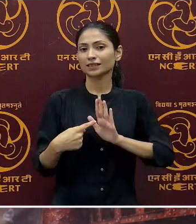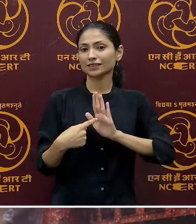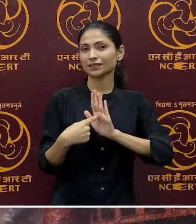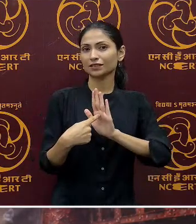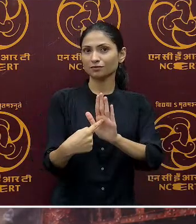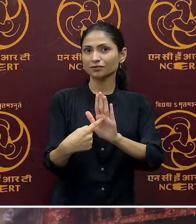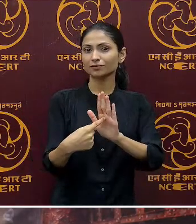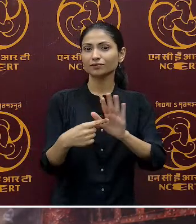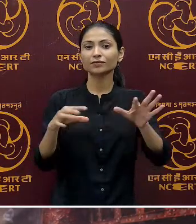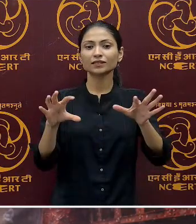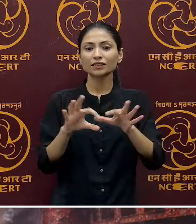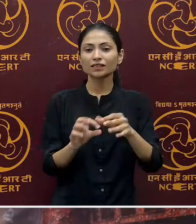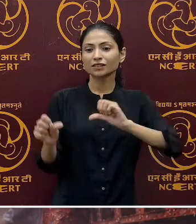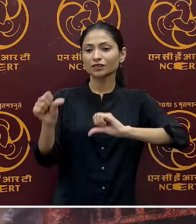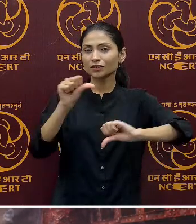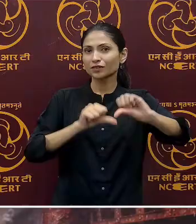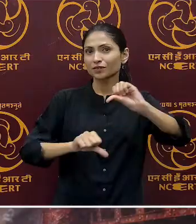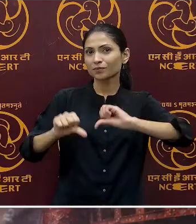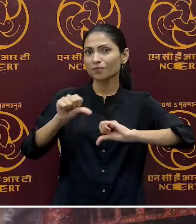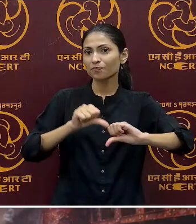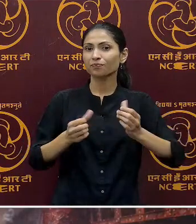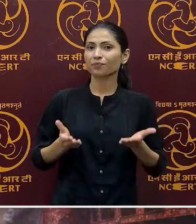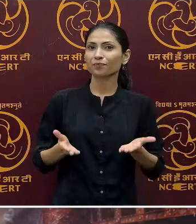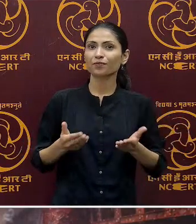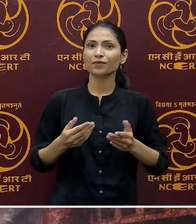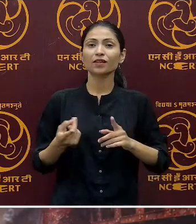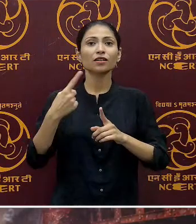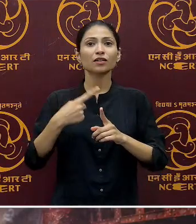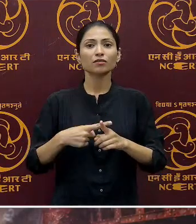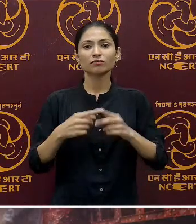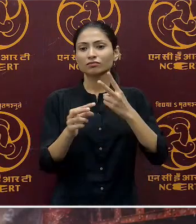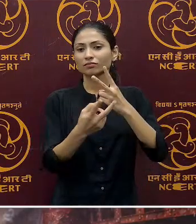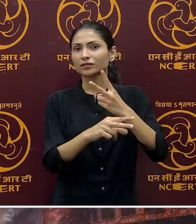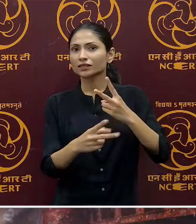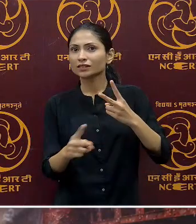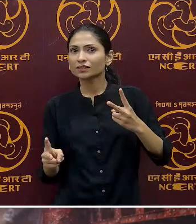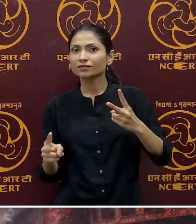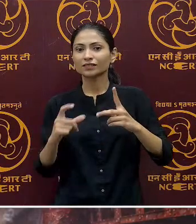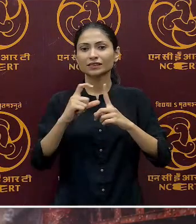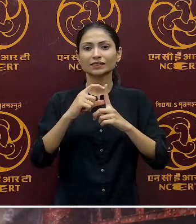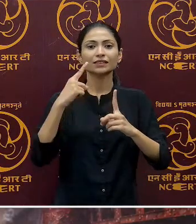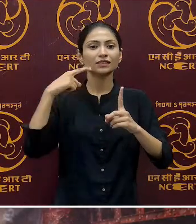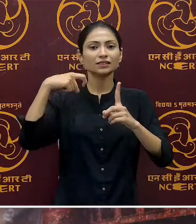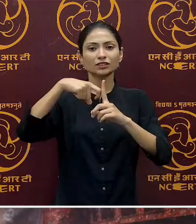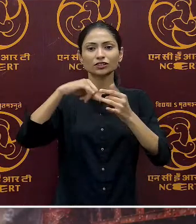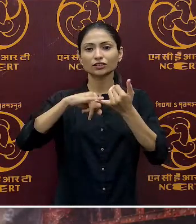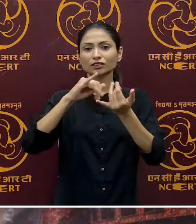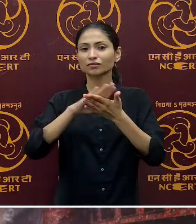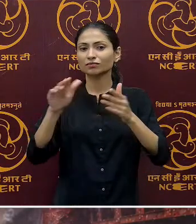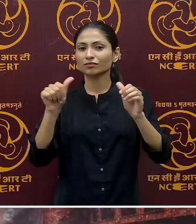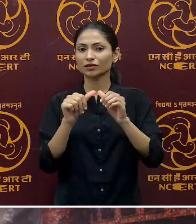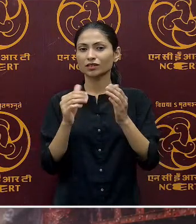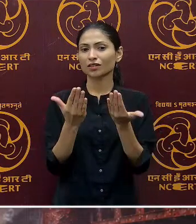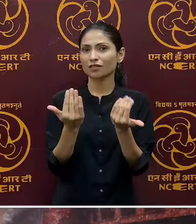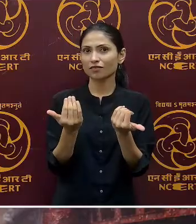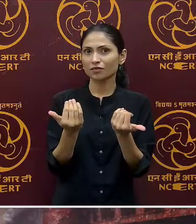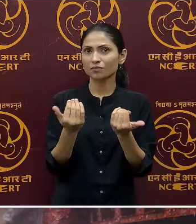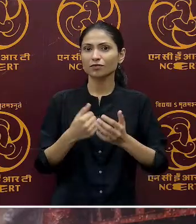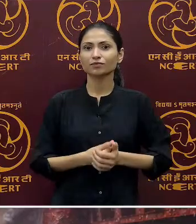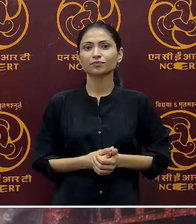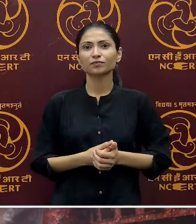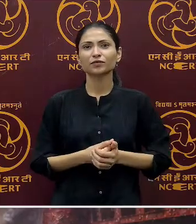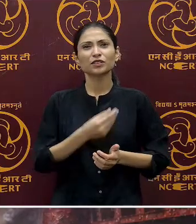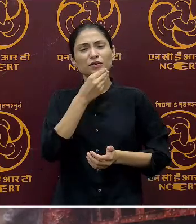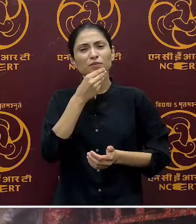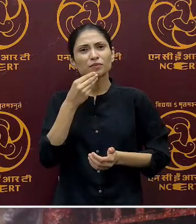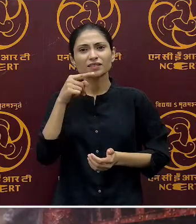this experiment works, and various resources are available on Diksha. Would you like to tell us more about the assessment,